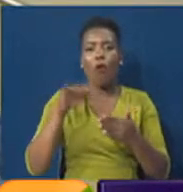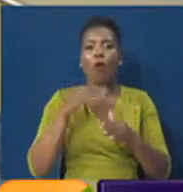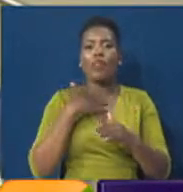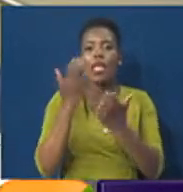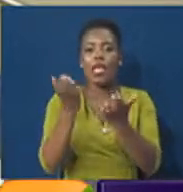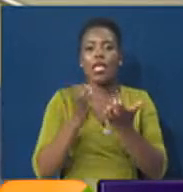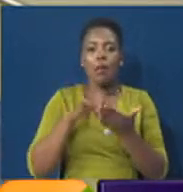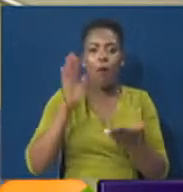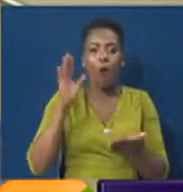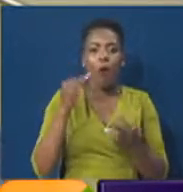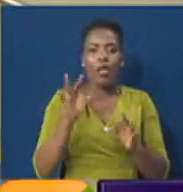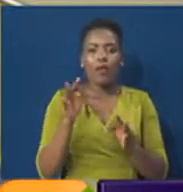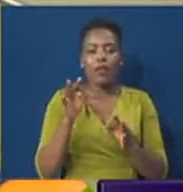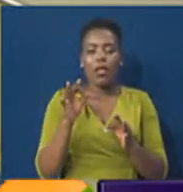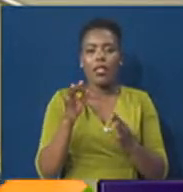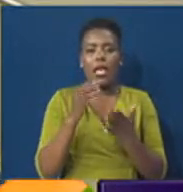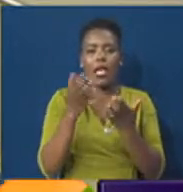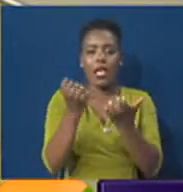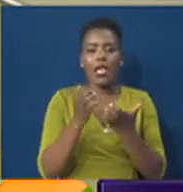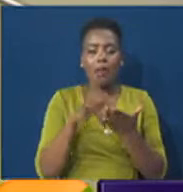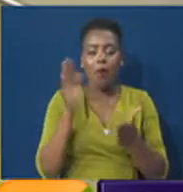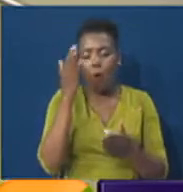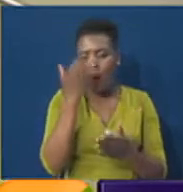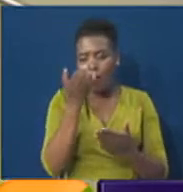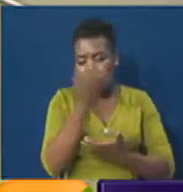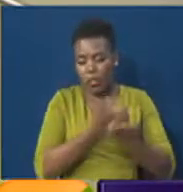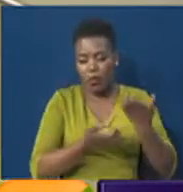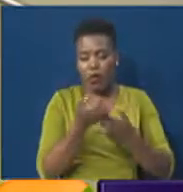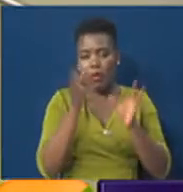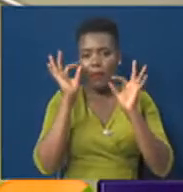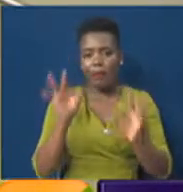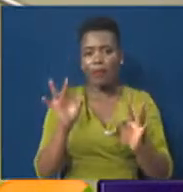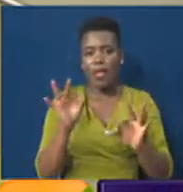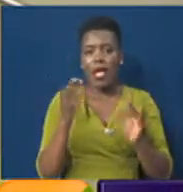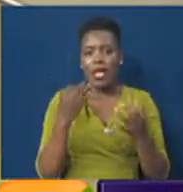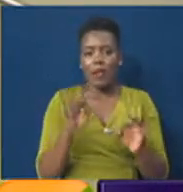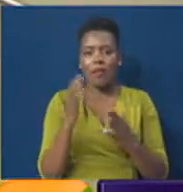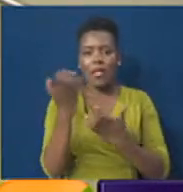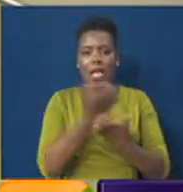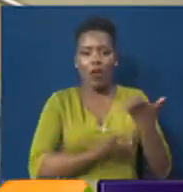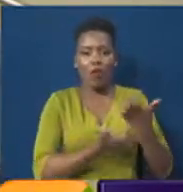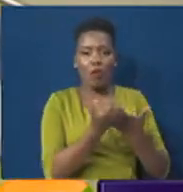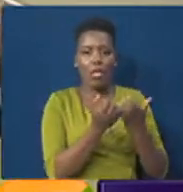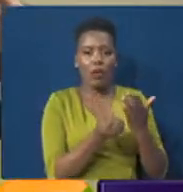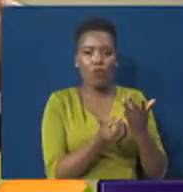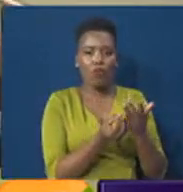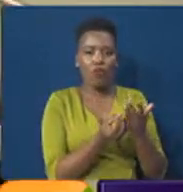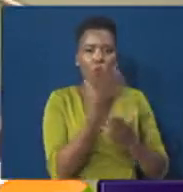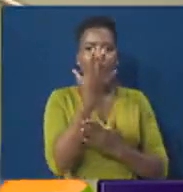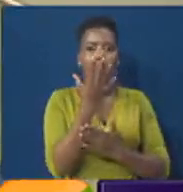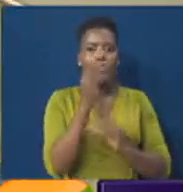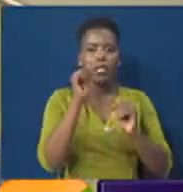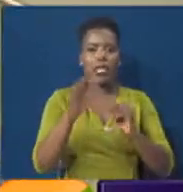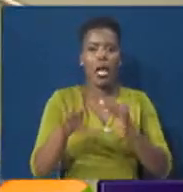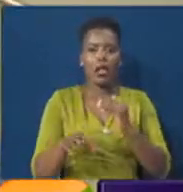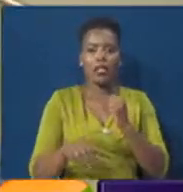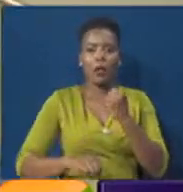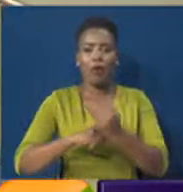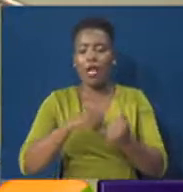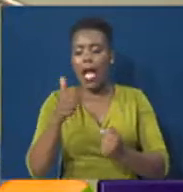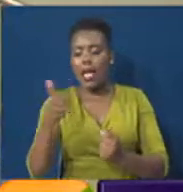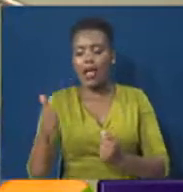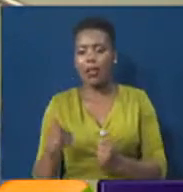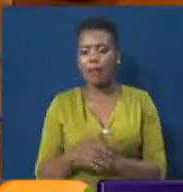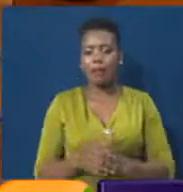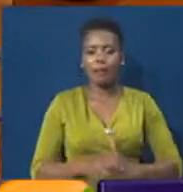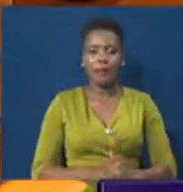more, because economies are synergetic, even if this segment of an economy grows, it percolates to the other. But allow me also.